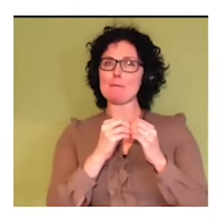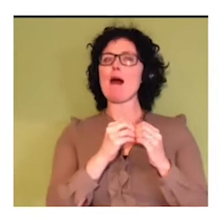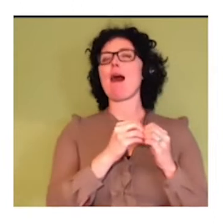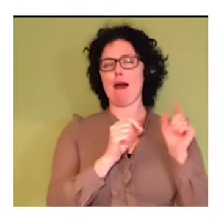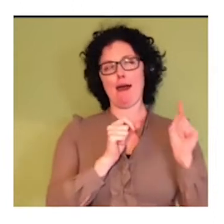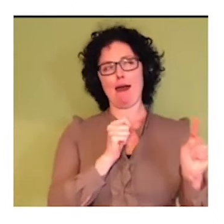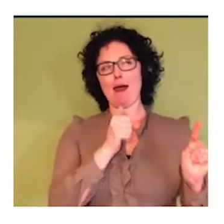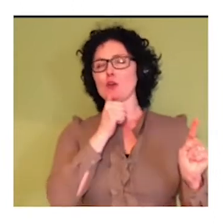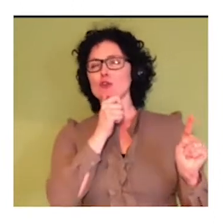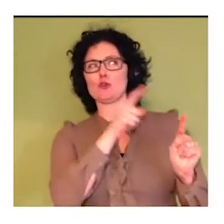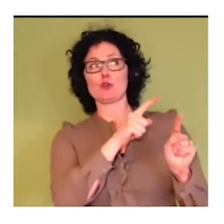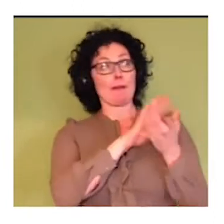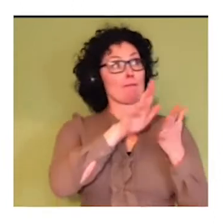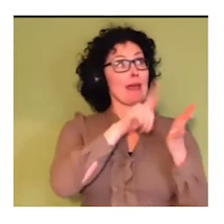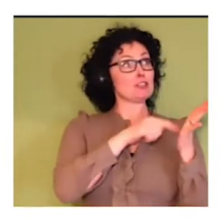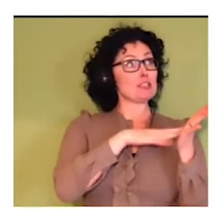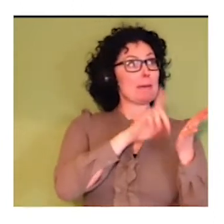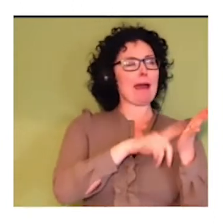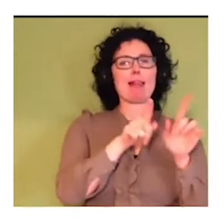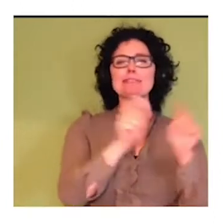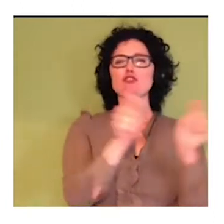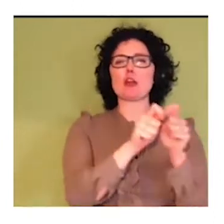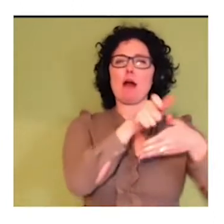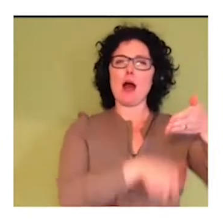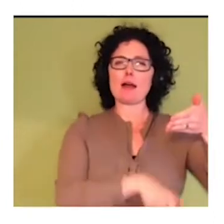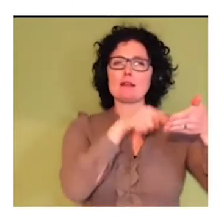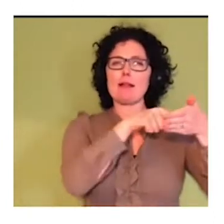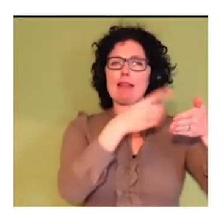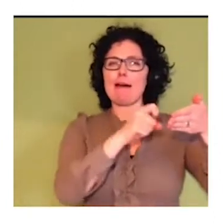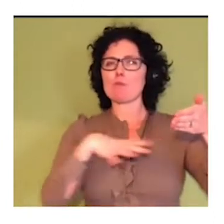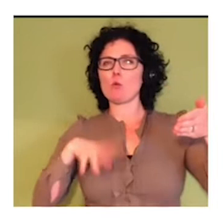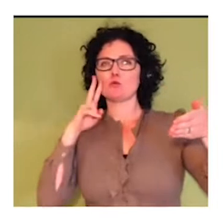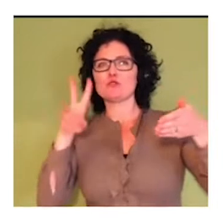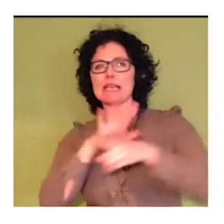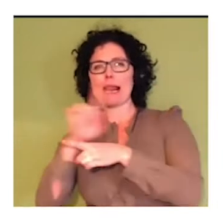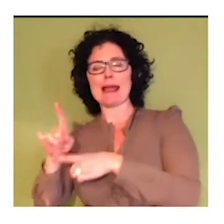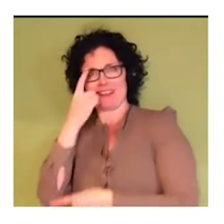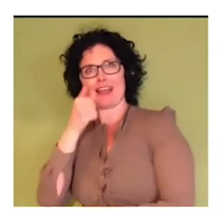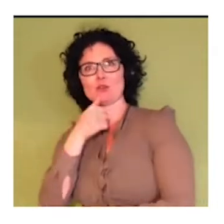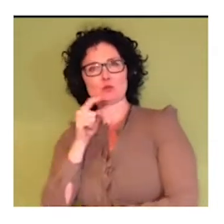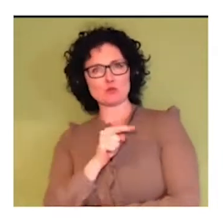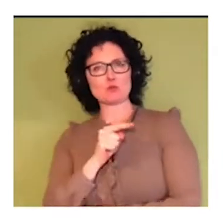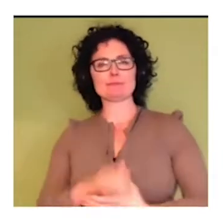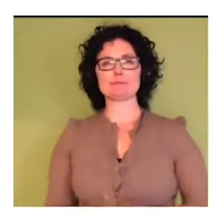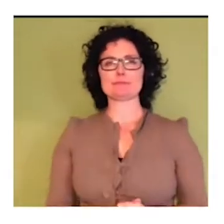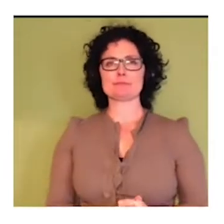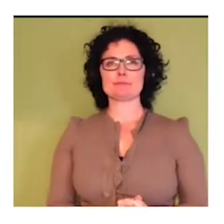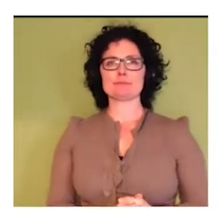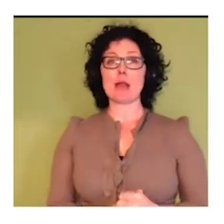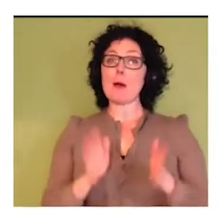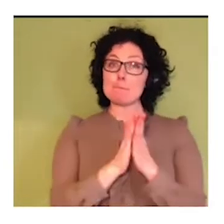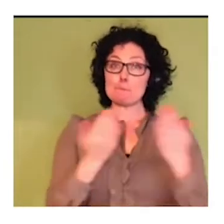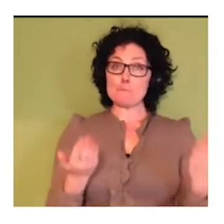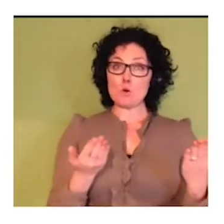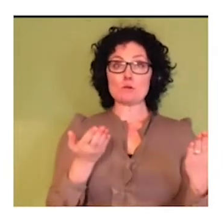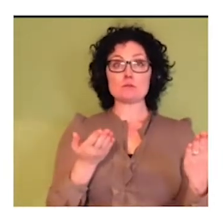HTML content such as journal articles. And as well as published books, you'll see publications coming from